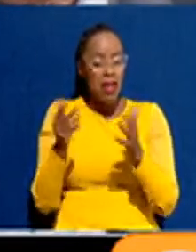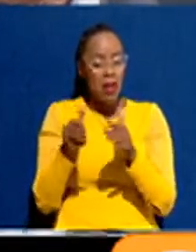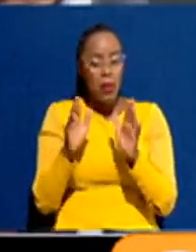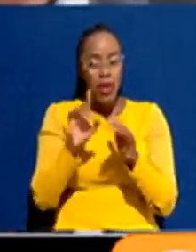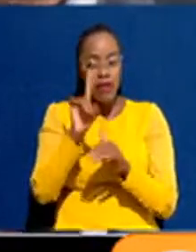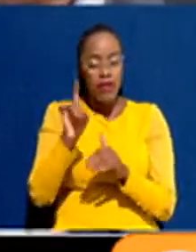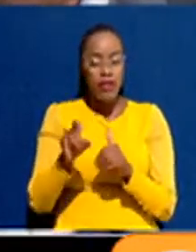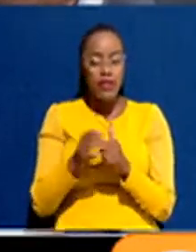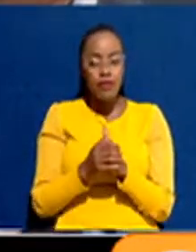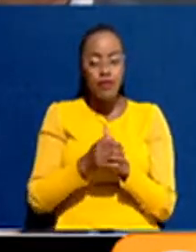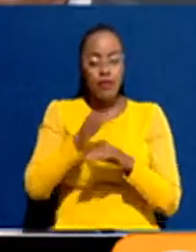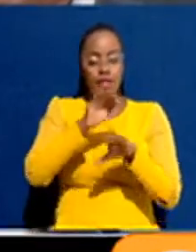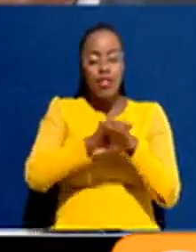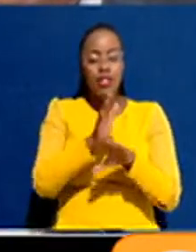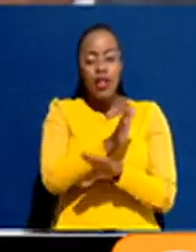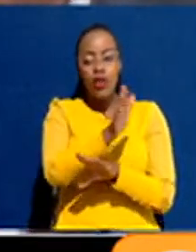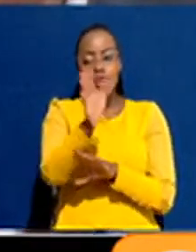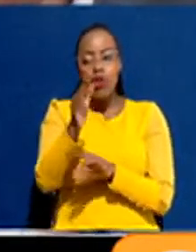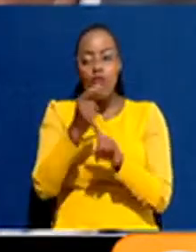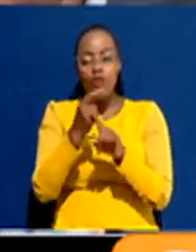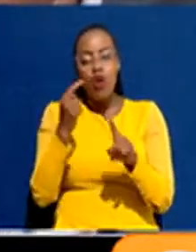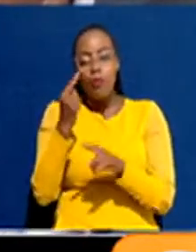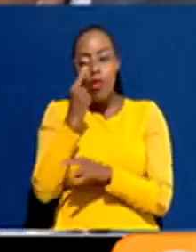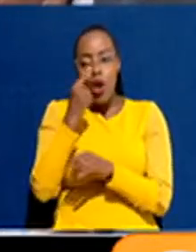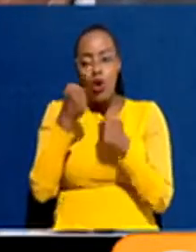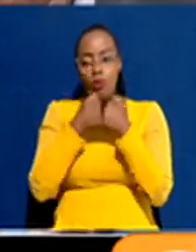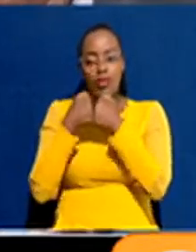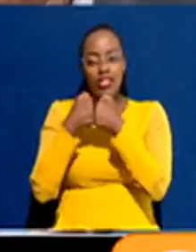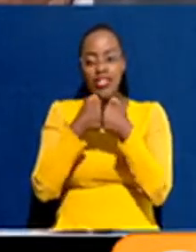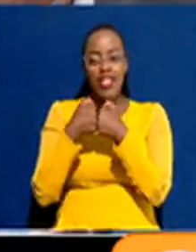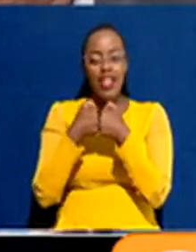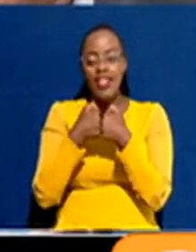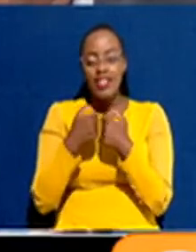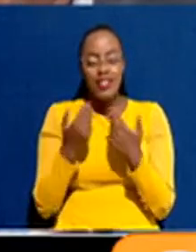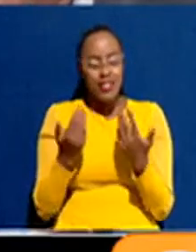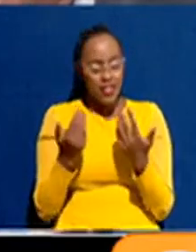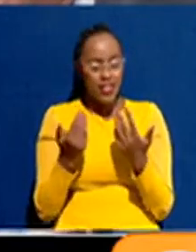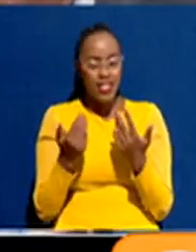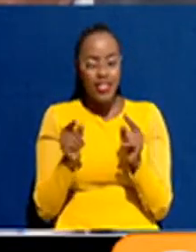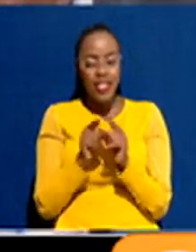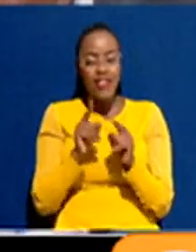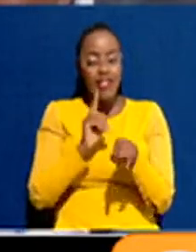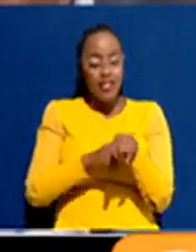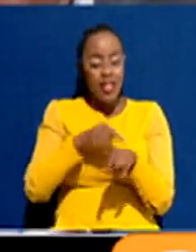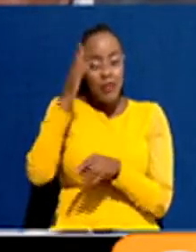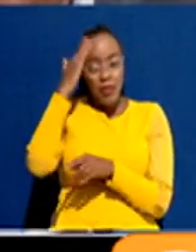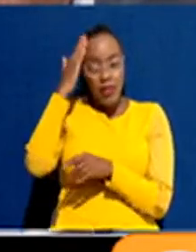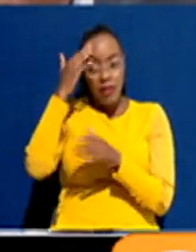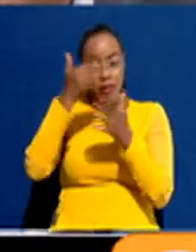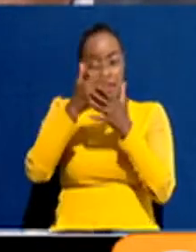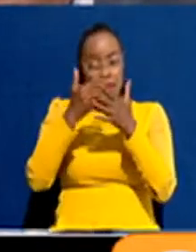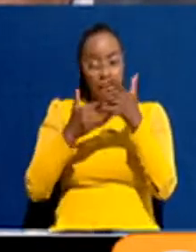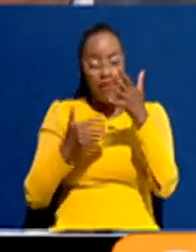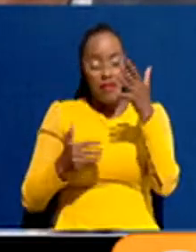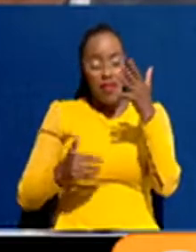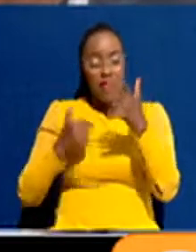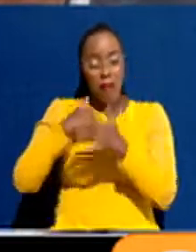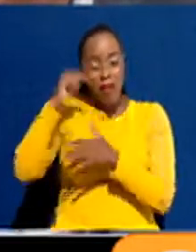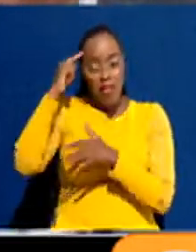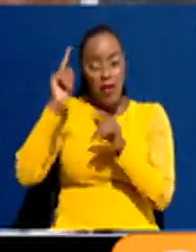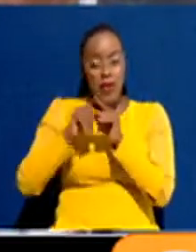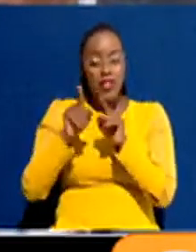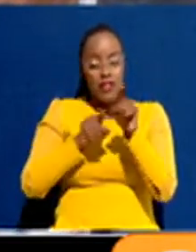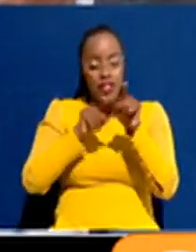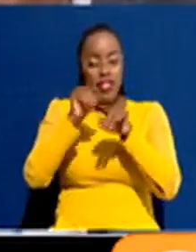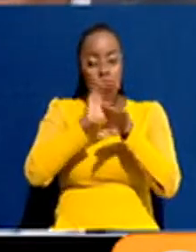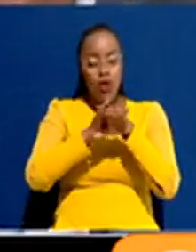Well, it's a good diversion from domestic challenges, as you enumerate them. I think the trip is good